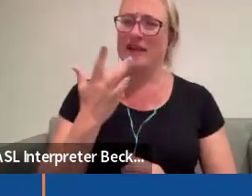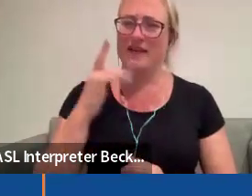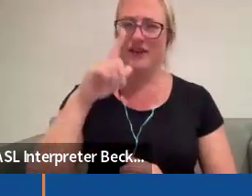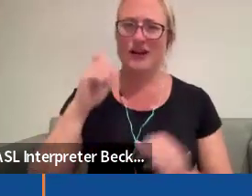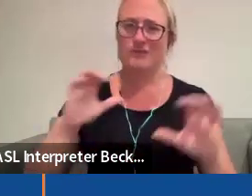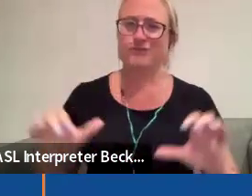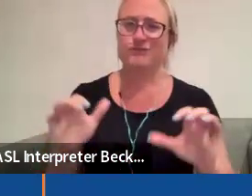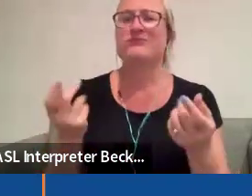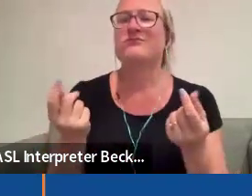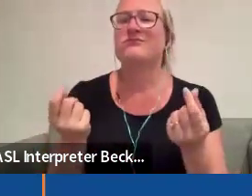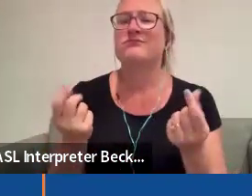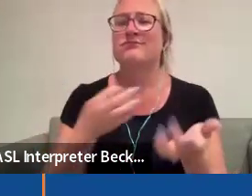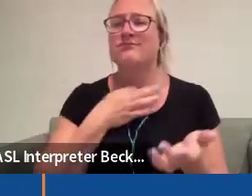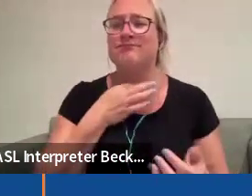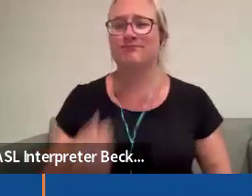to do?